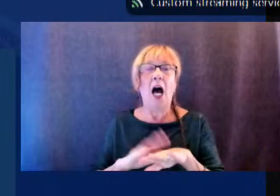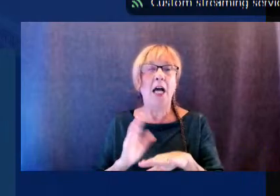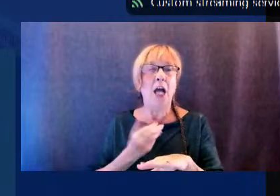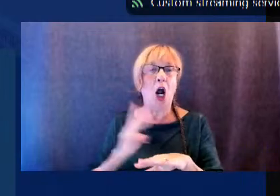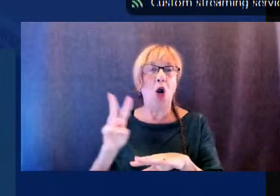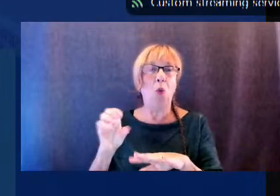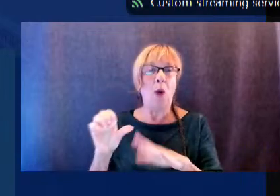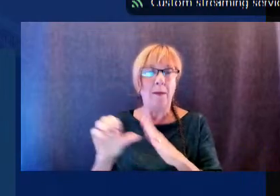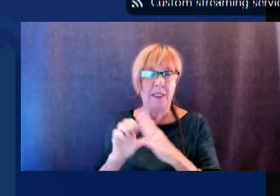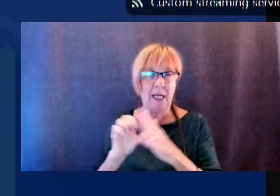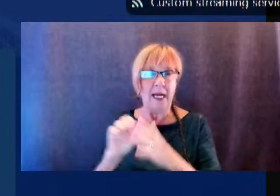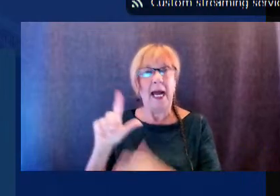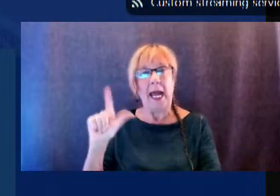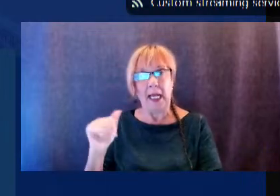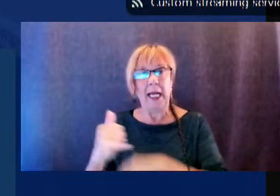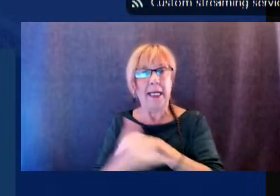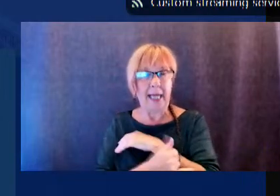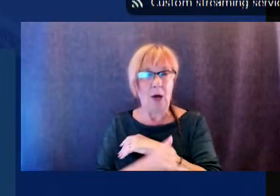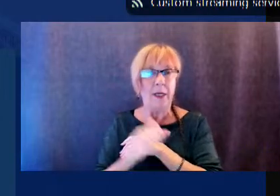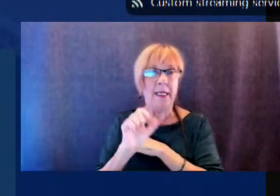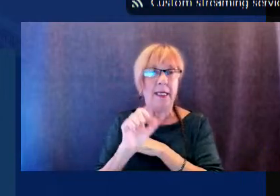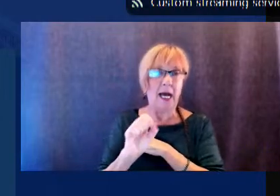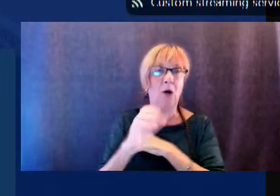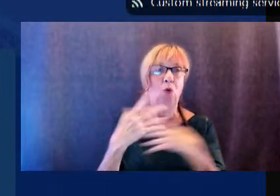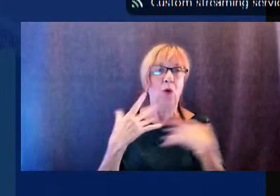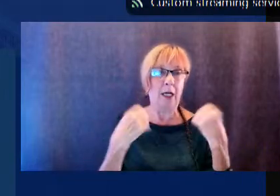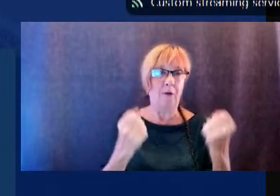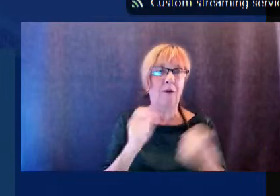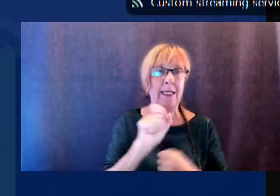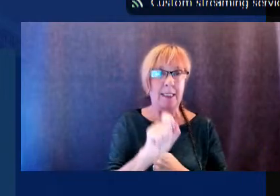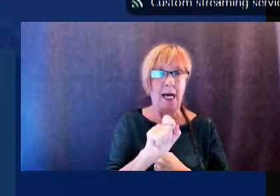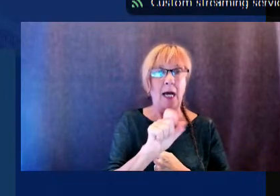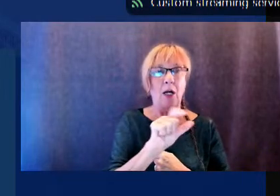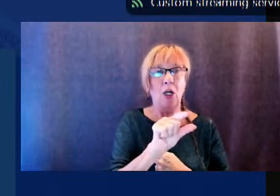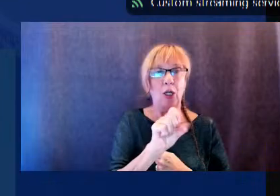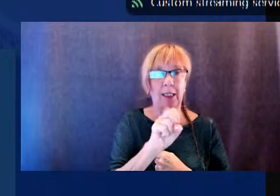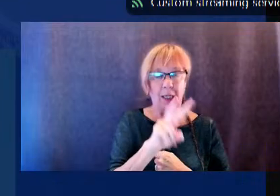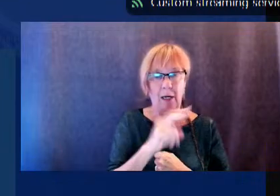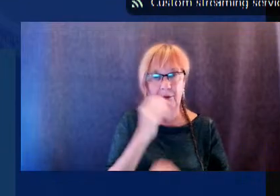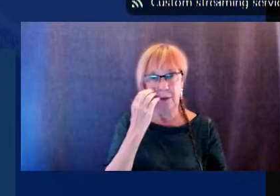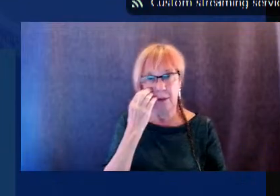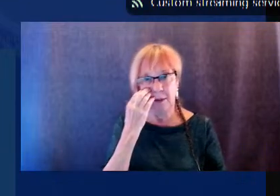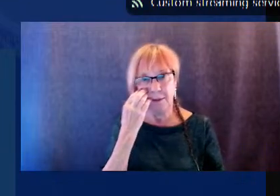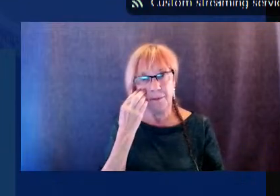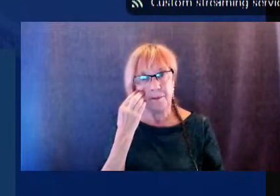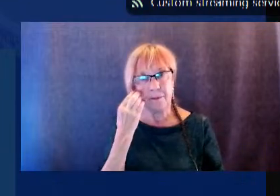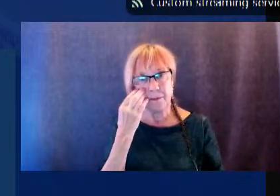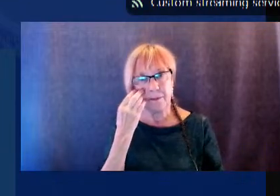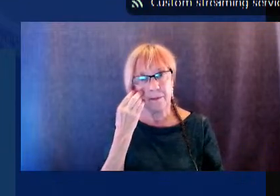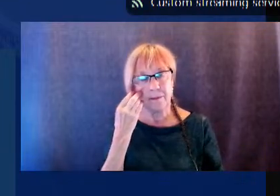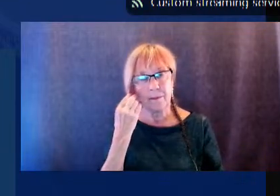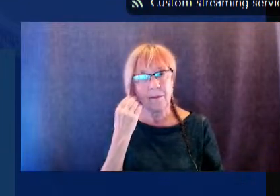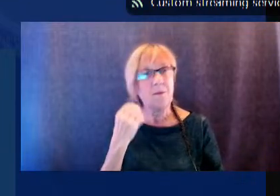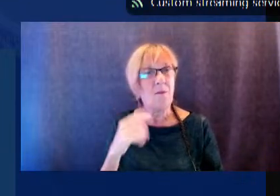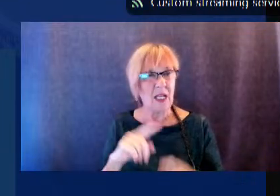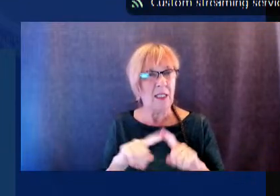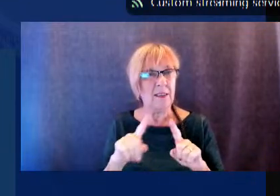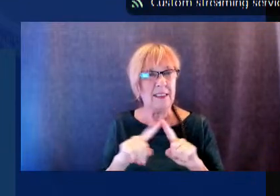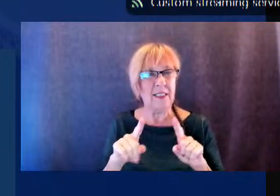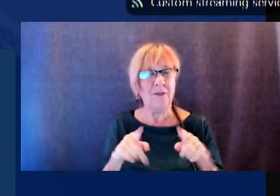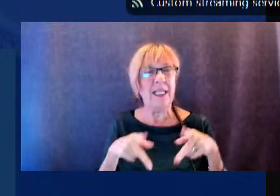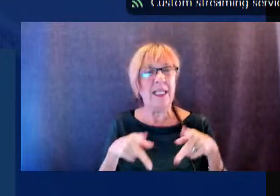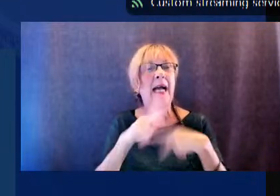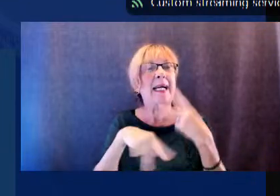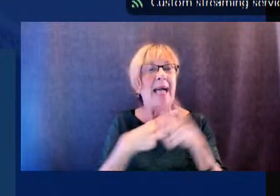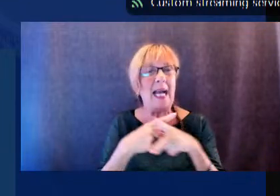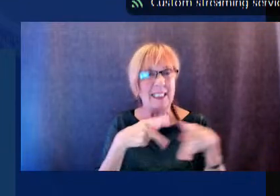recovery.lacounty.gov site under rebuilding, and under resources, our dashboard, we have added permit types. So you can now see